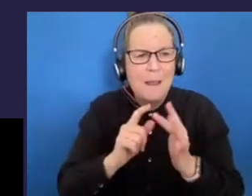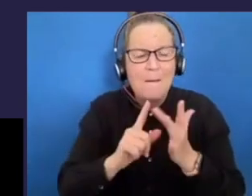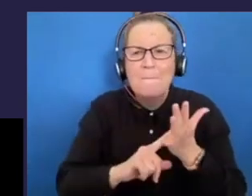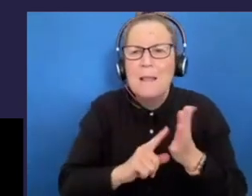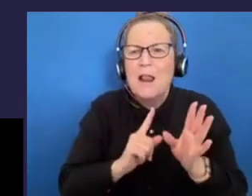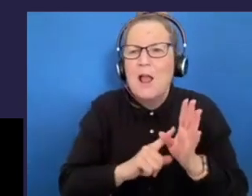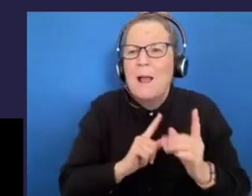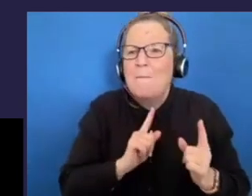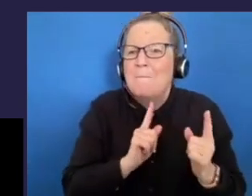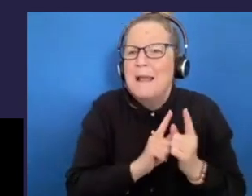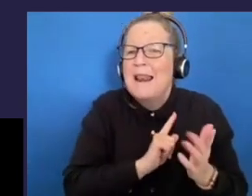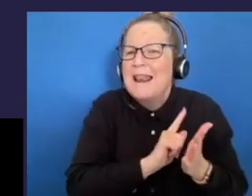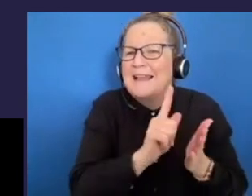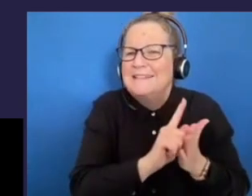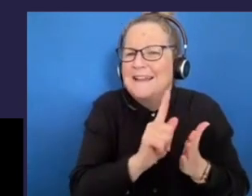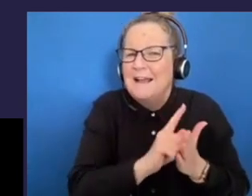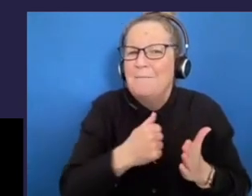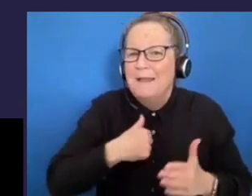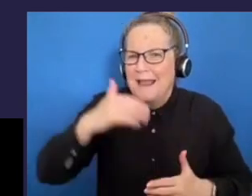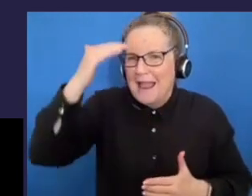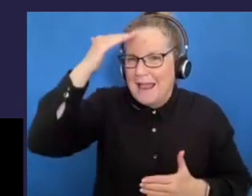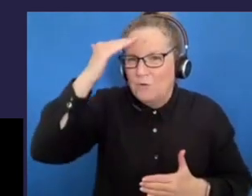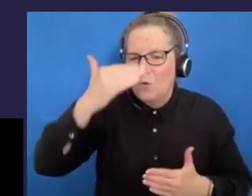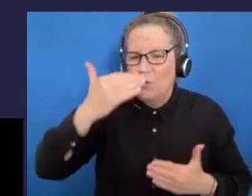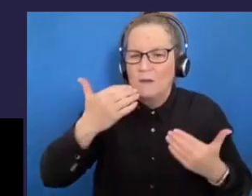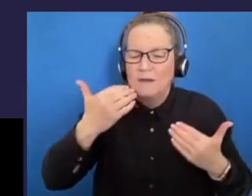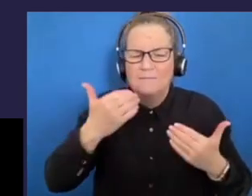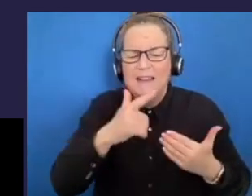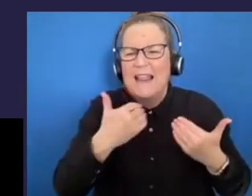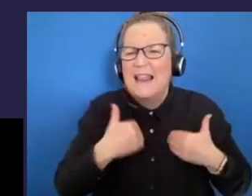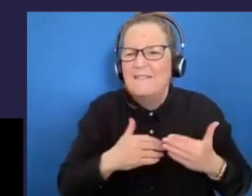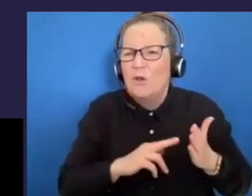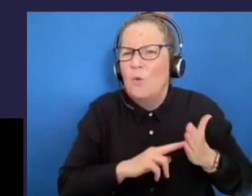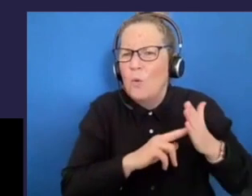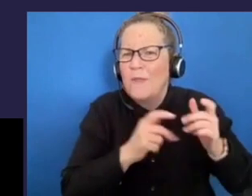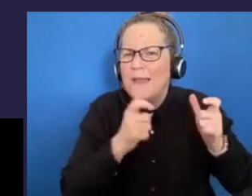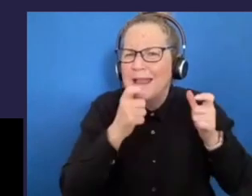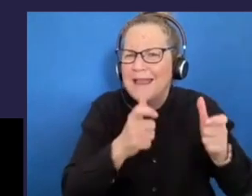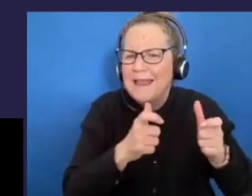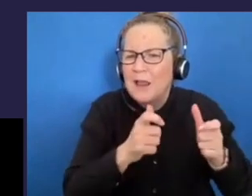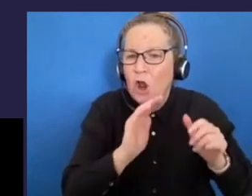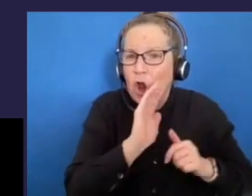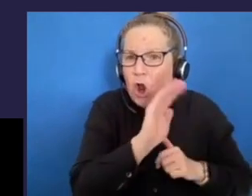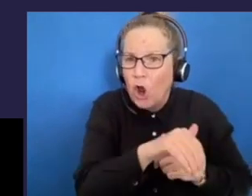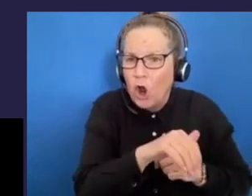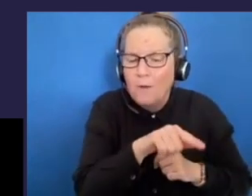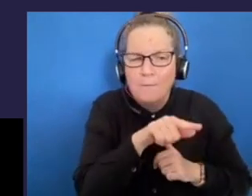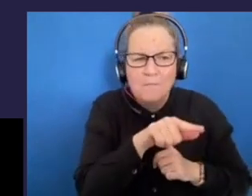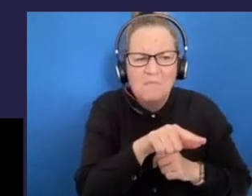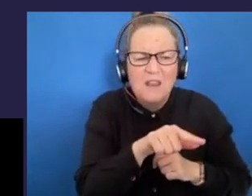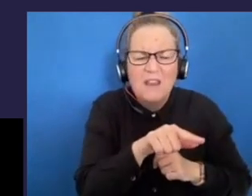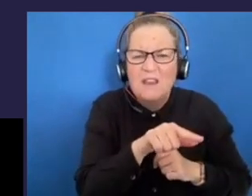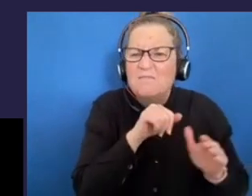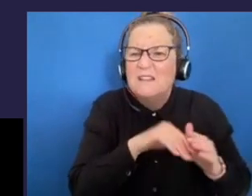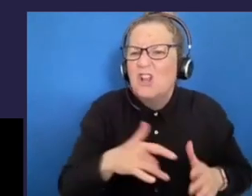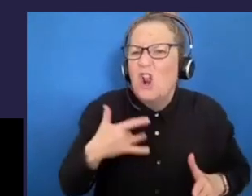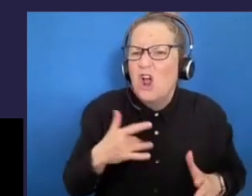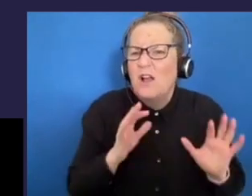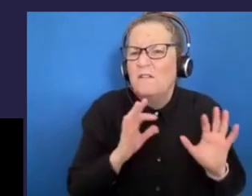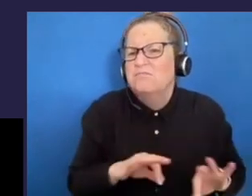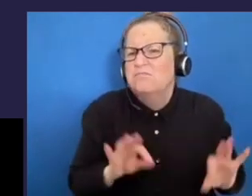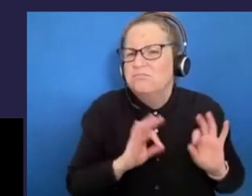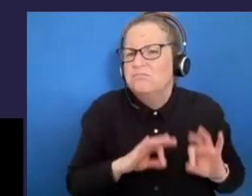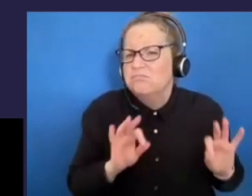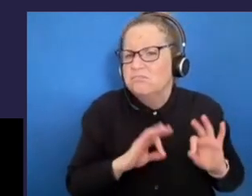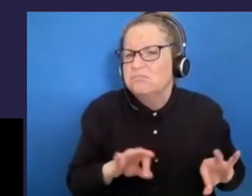life as an adult. He lived in a board and care home and really did not have anything much going on in his life. He